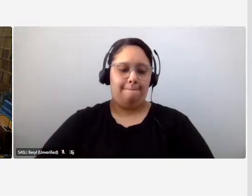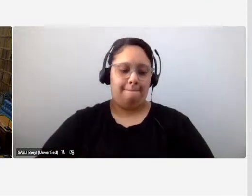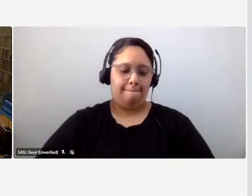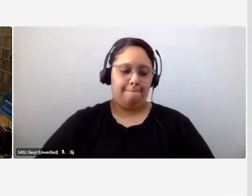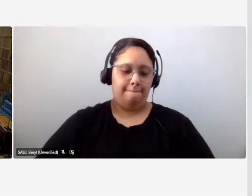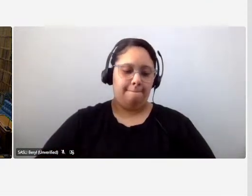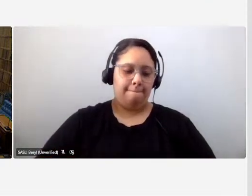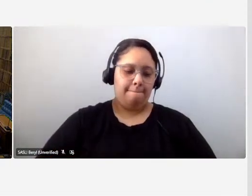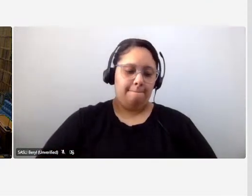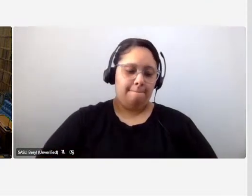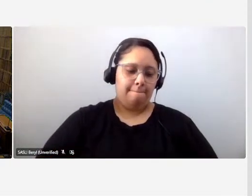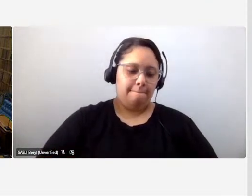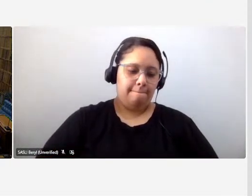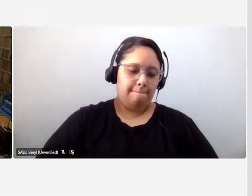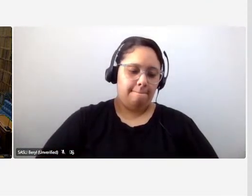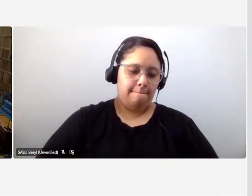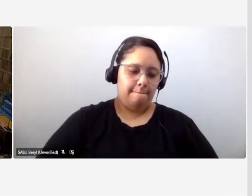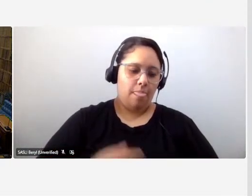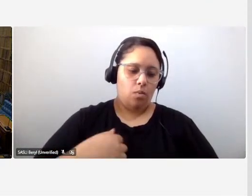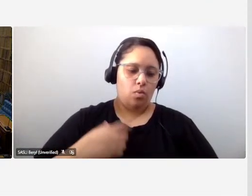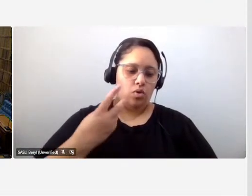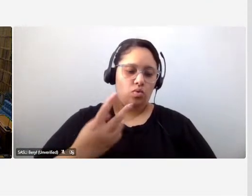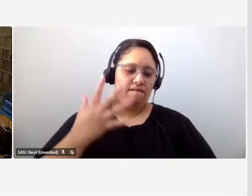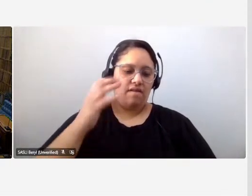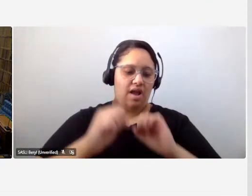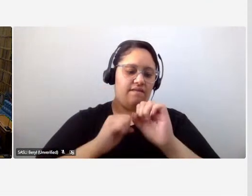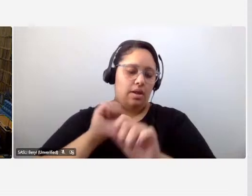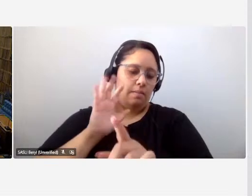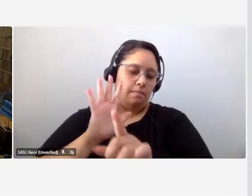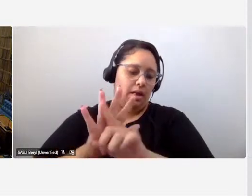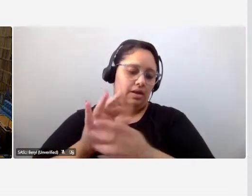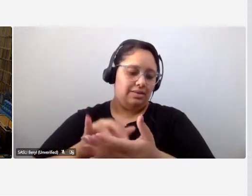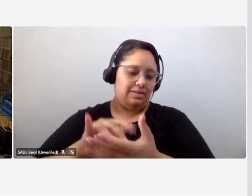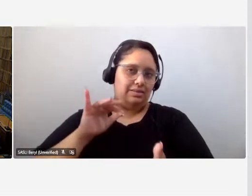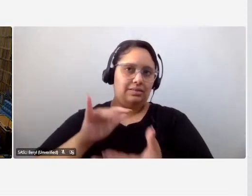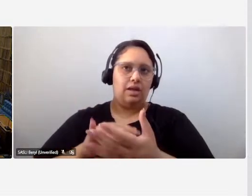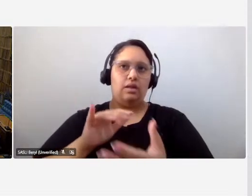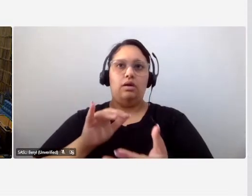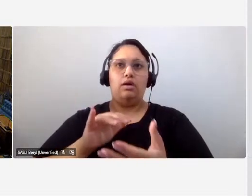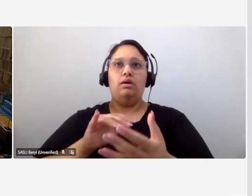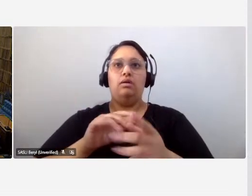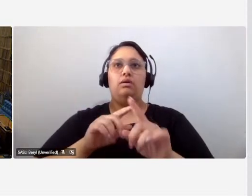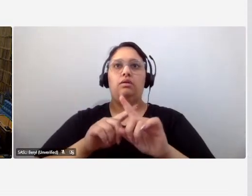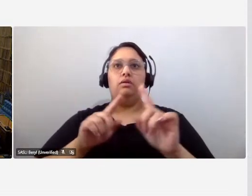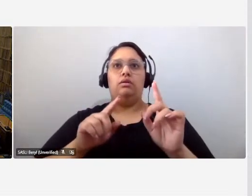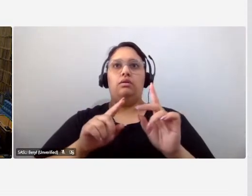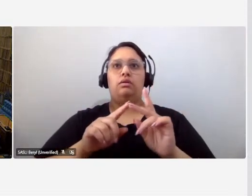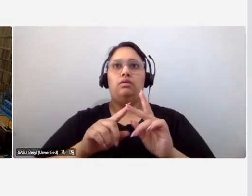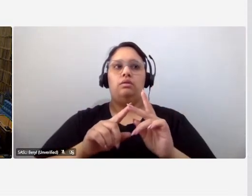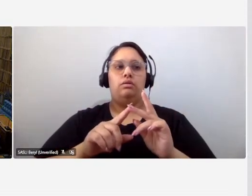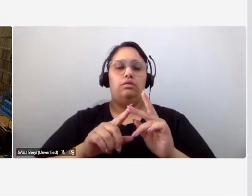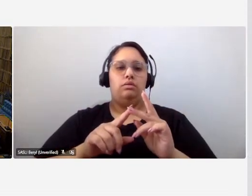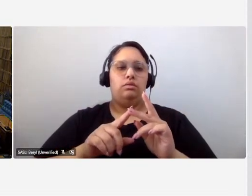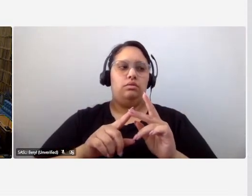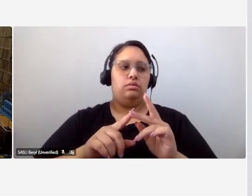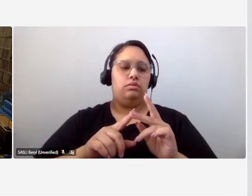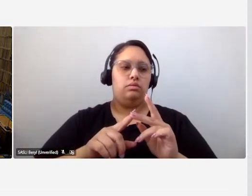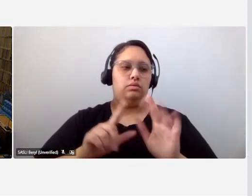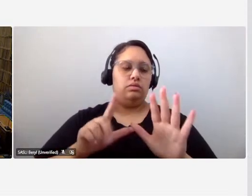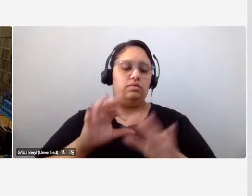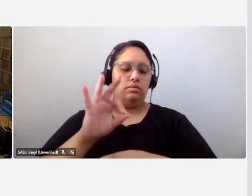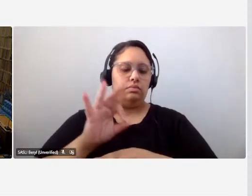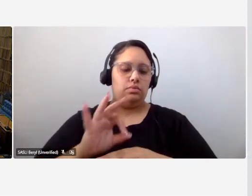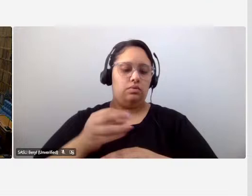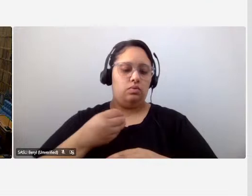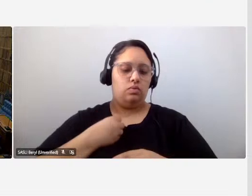a 5-year impact study. We did one 5 years ago, and we've just done a second one. And I'm very happy to report that 70% of the youth